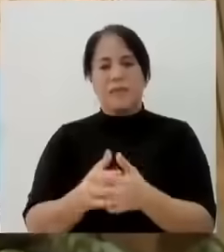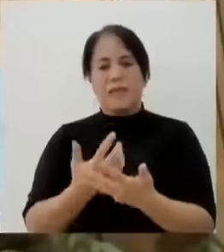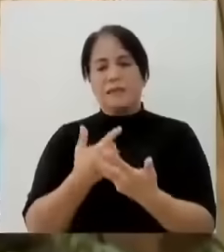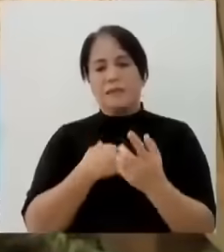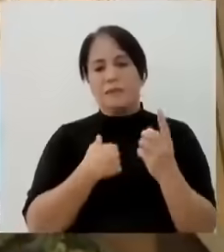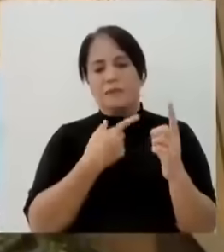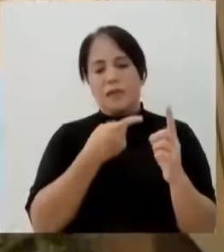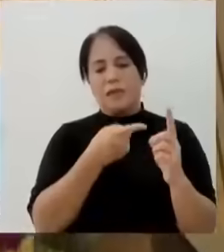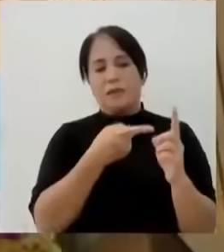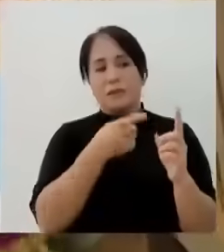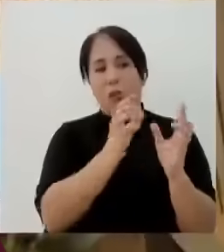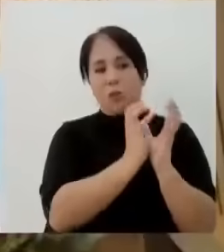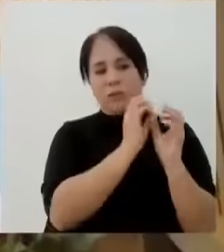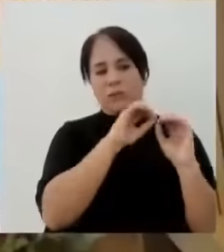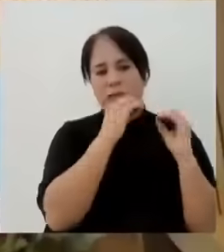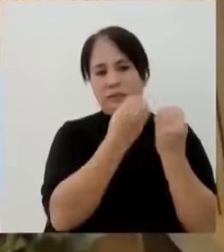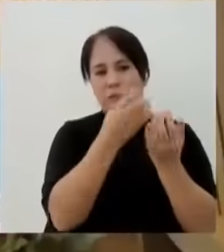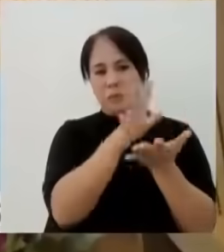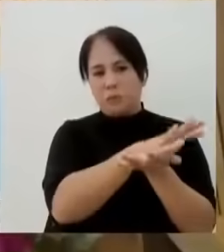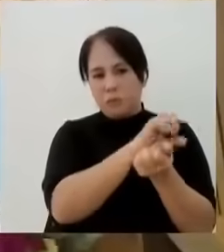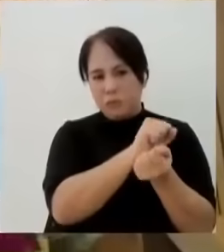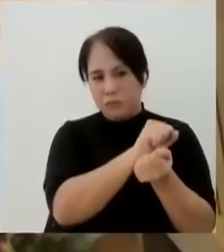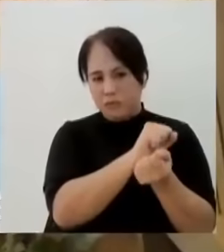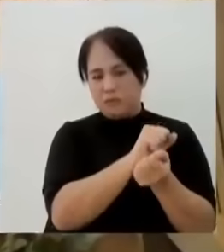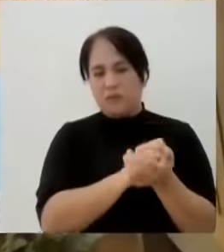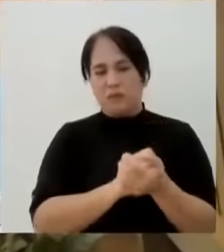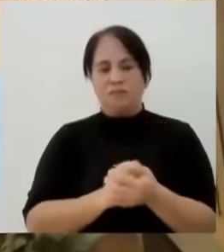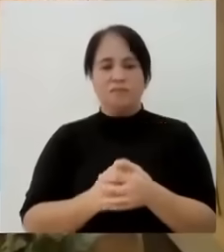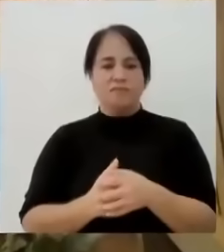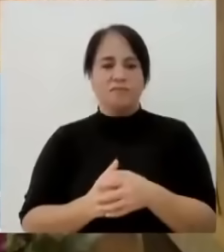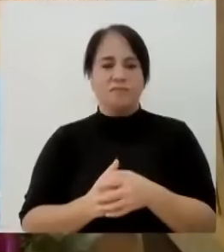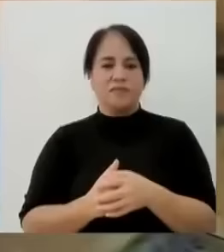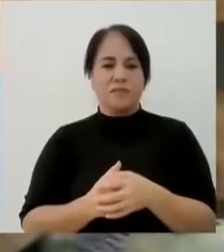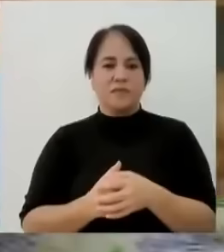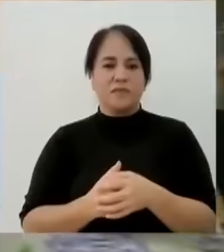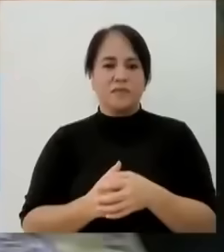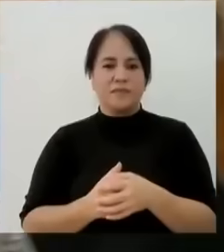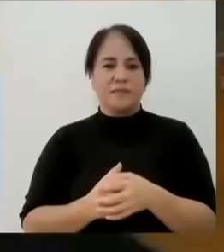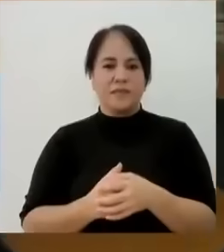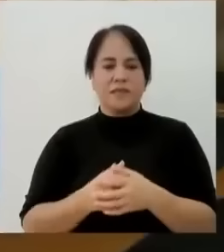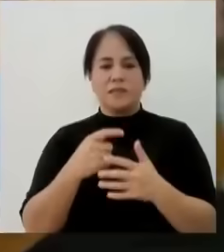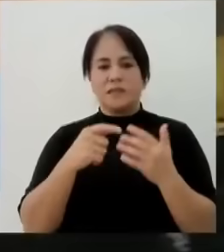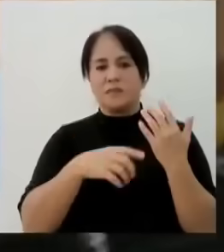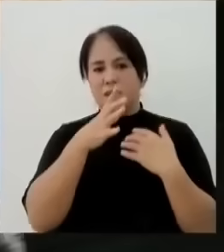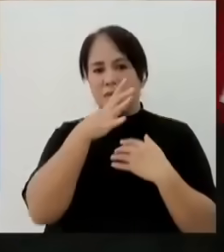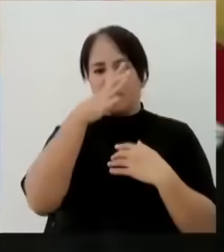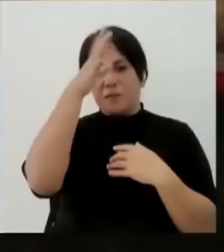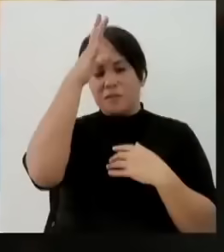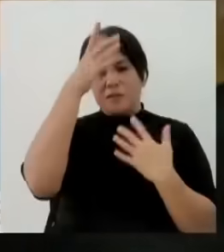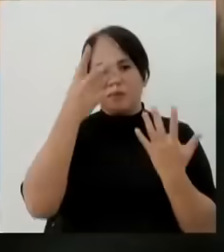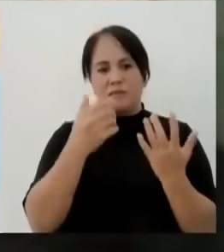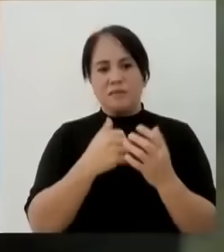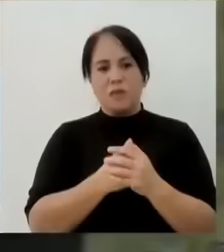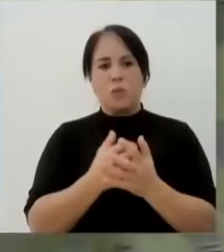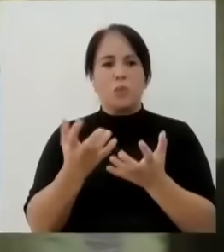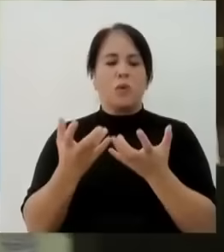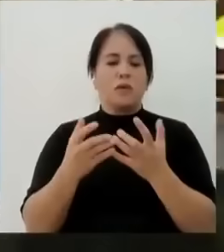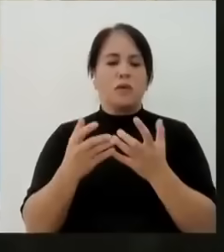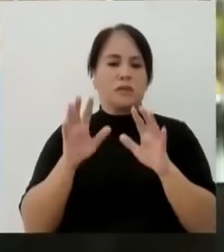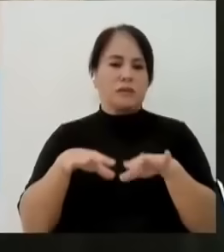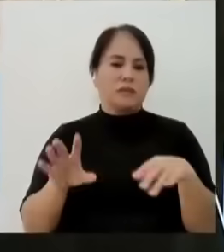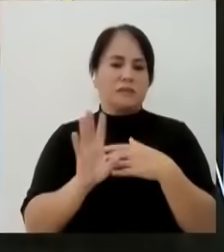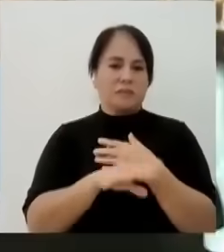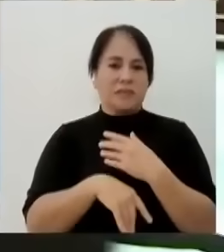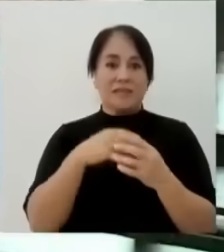their organization would be destroyed. So in fact, these parents want their kids back, especially the six kids